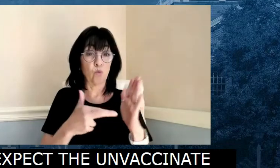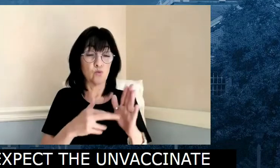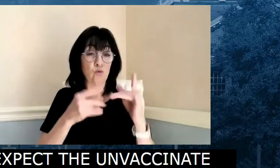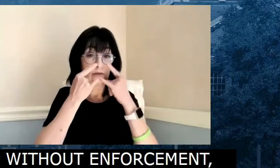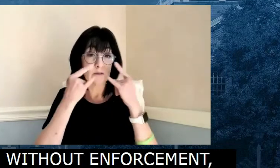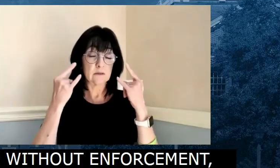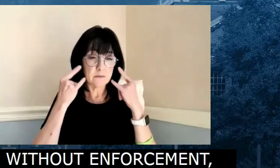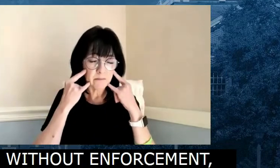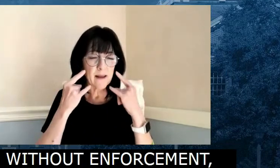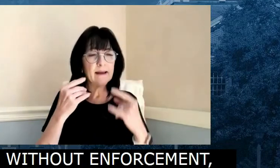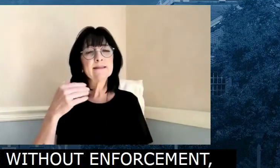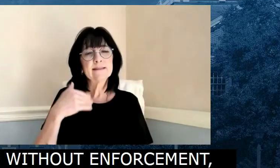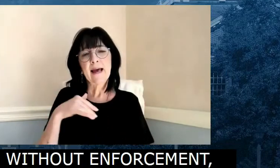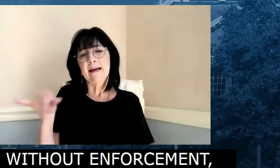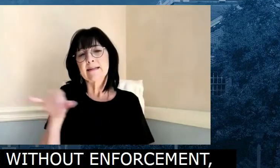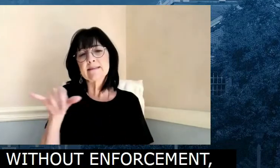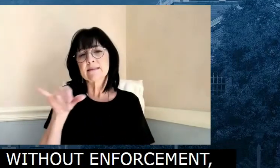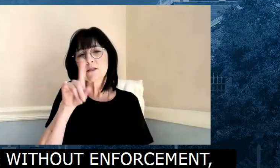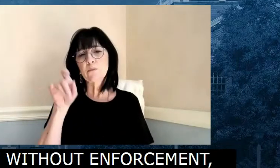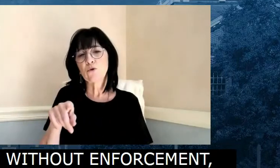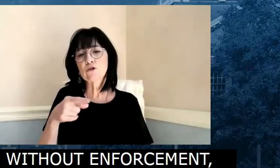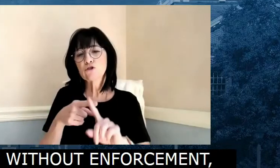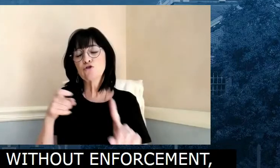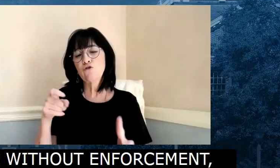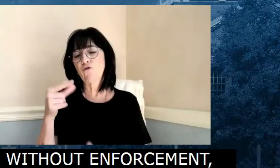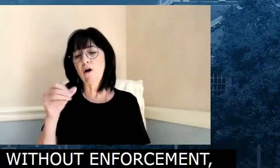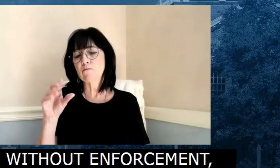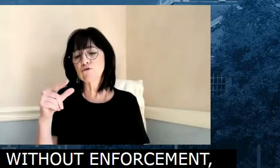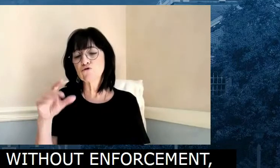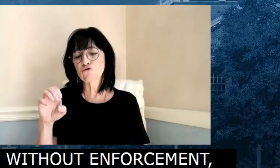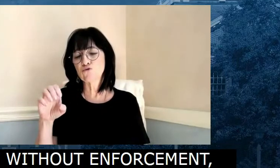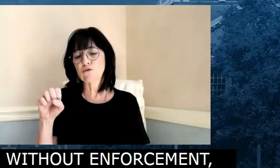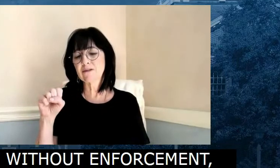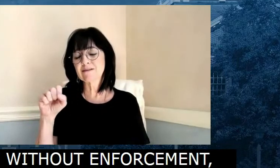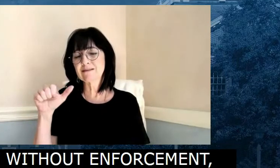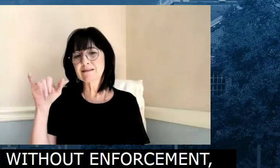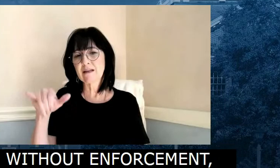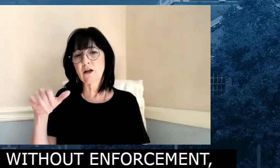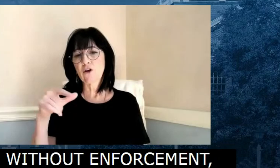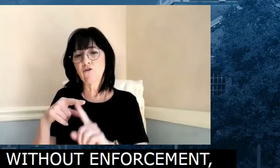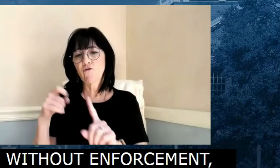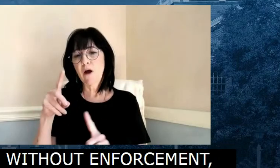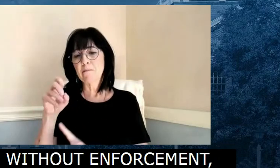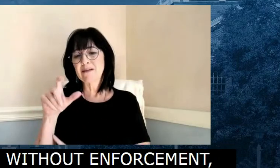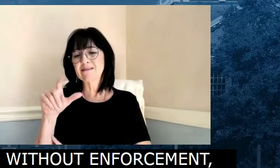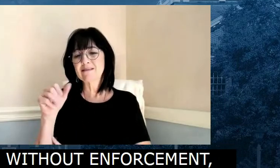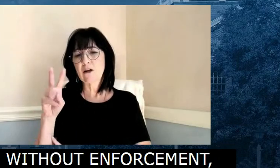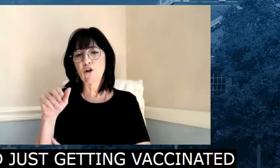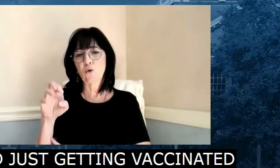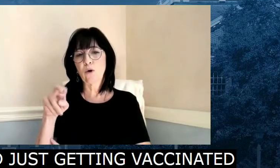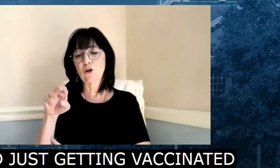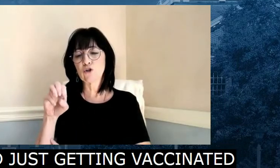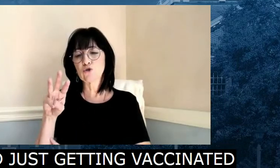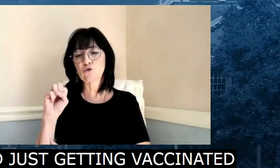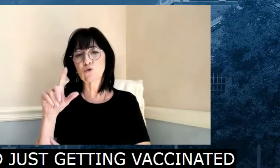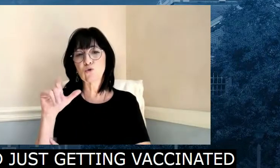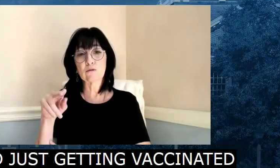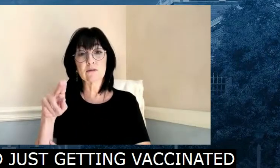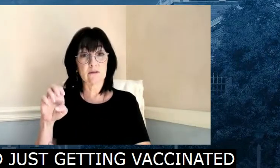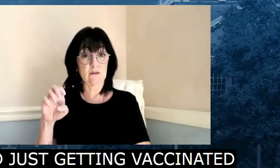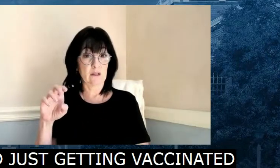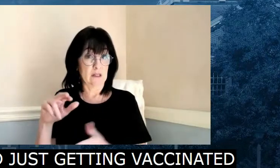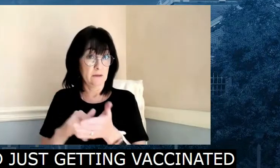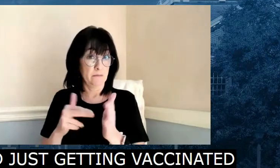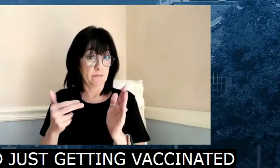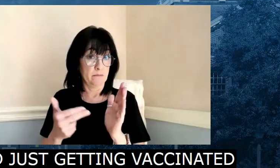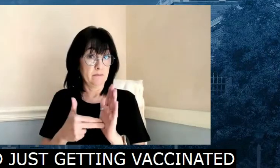had a similar question from George Shea at Delaware Newsline. Does it concern you that those who are not vaccinated will go into establishments